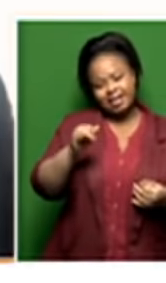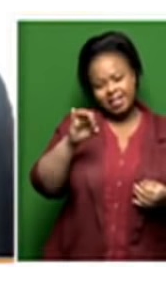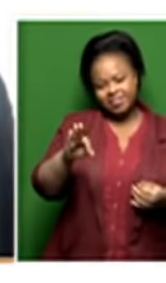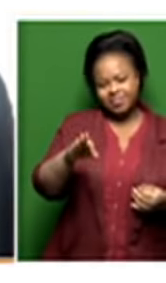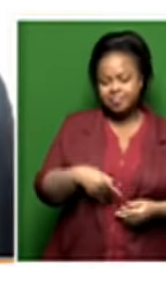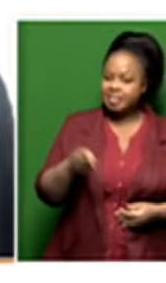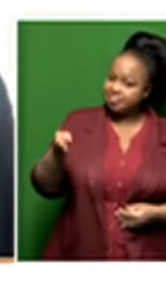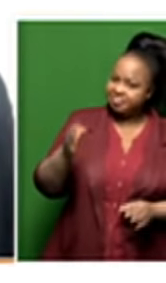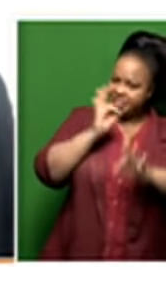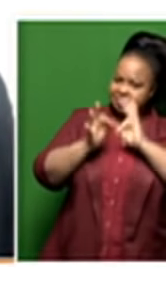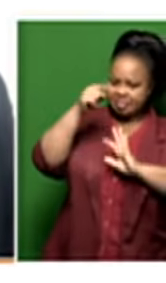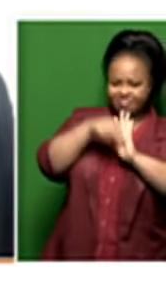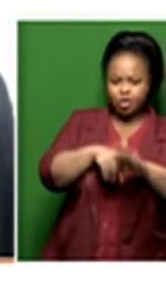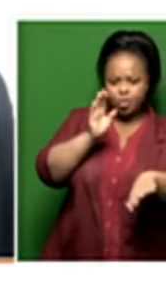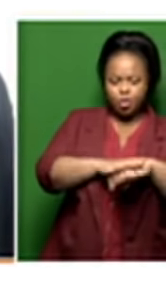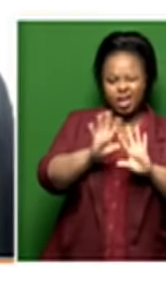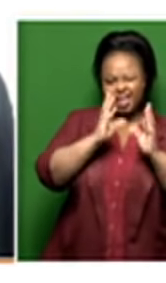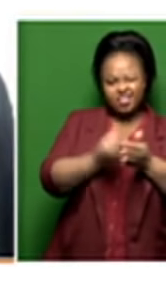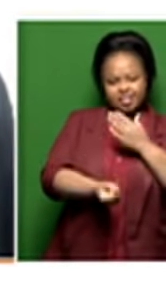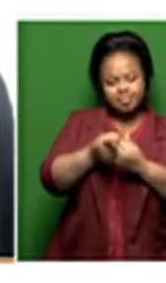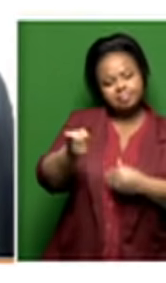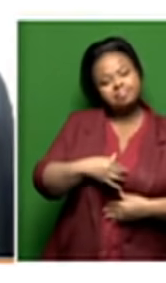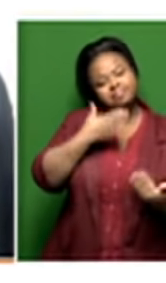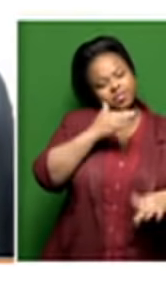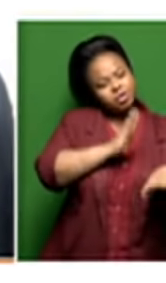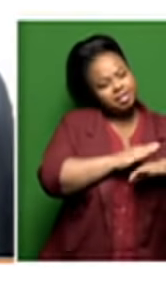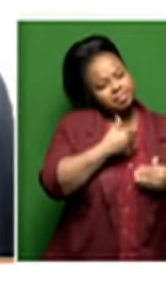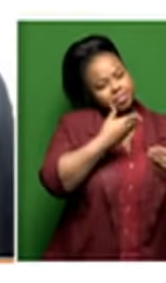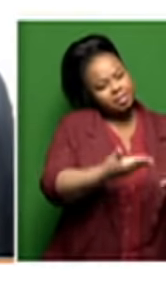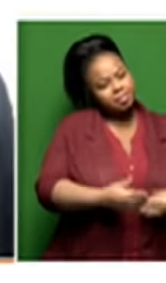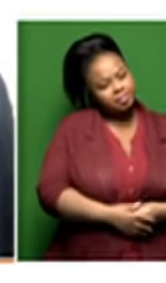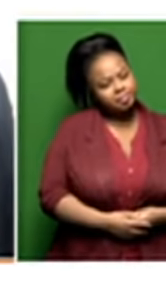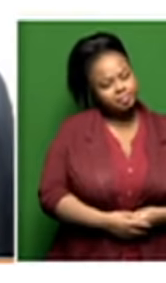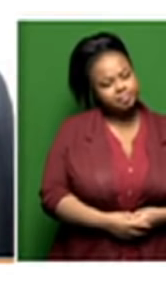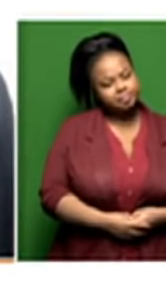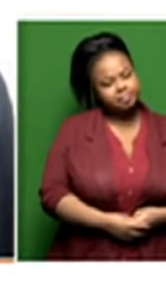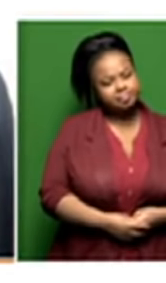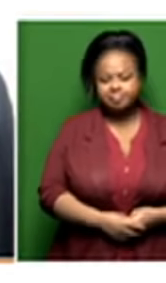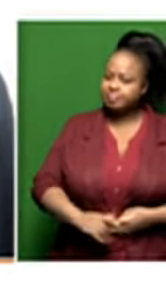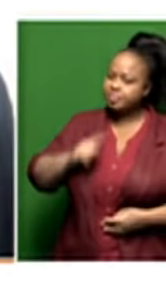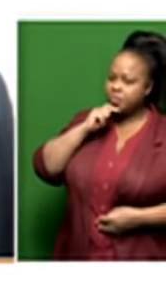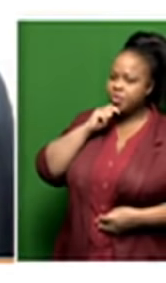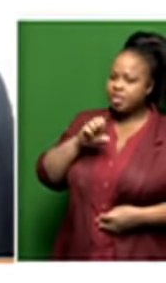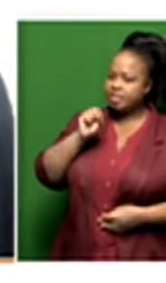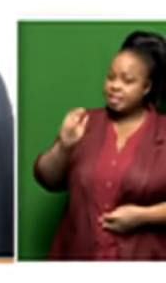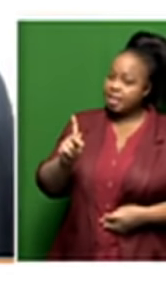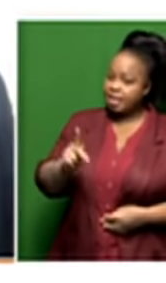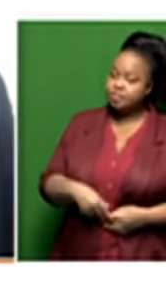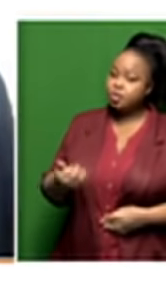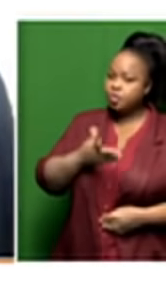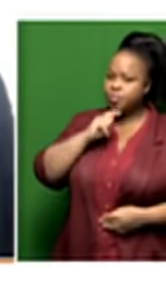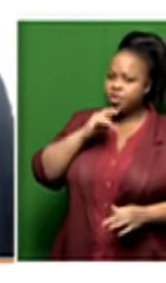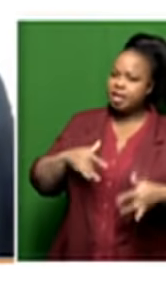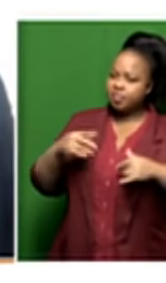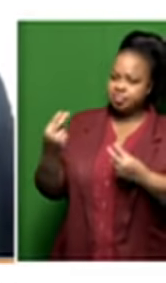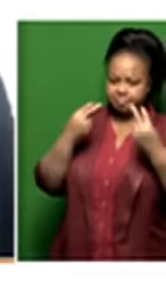Mathekga, who's going to help us unpack some of these latest developments. Ralph, thanks for your time. Welcome to Morning Live. Good morning, Sakina, and good morning to Morning